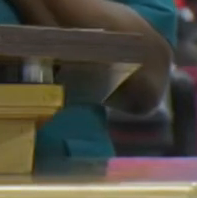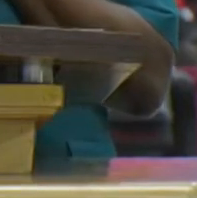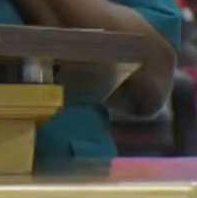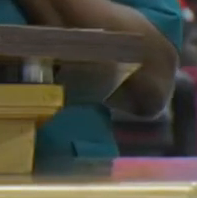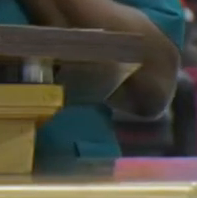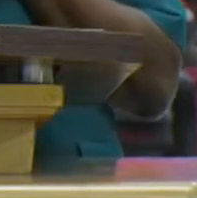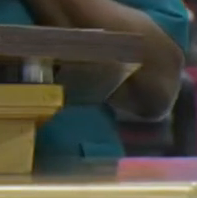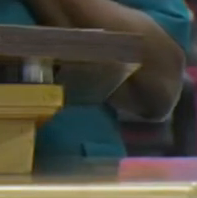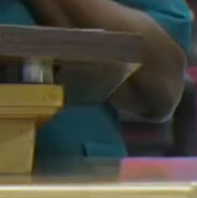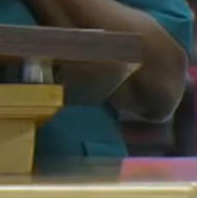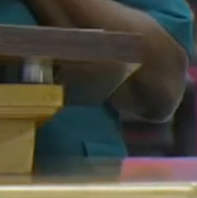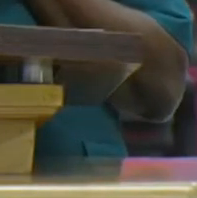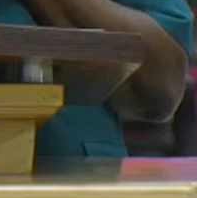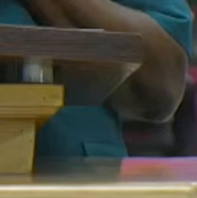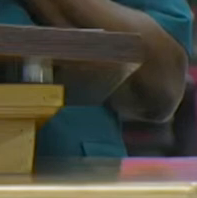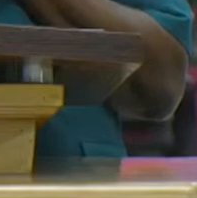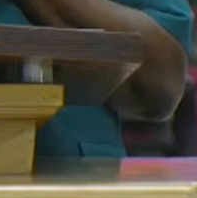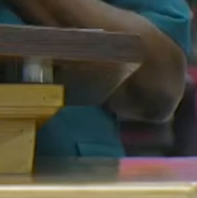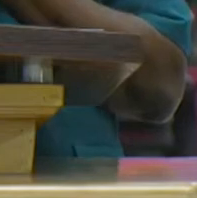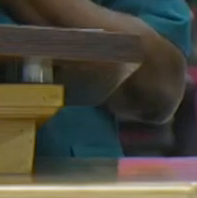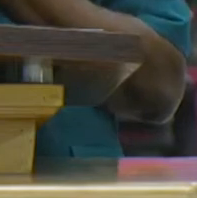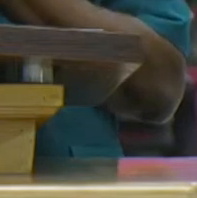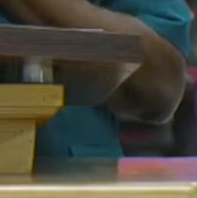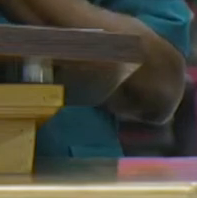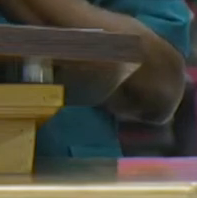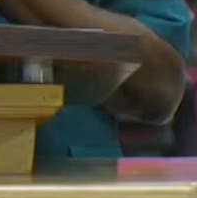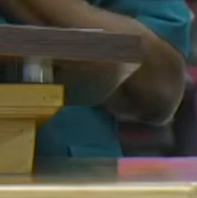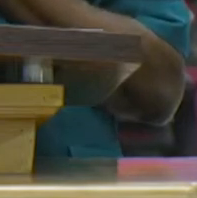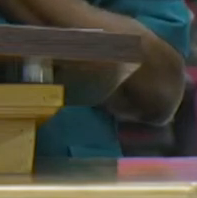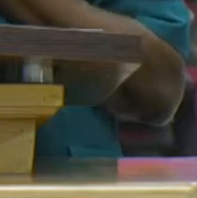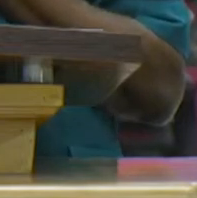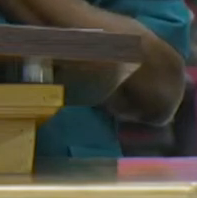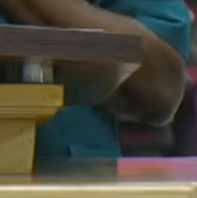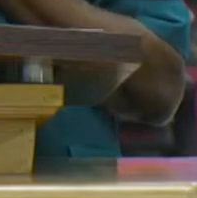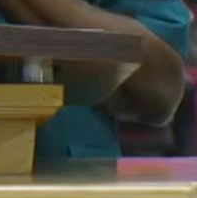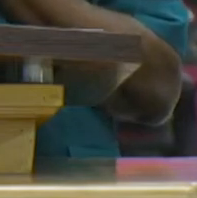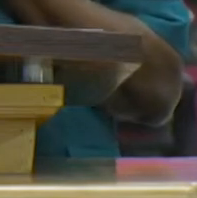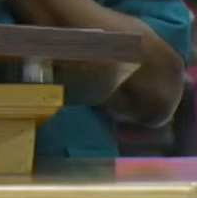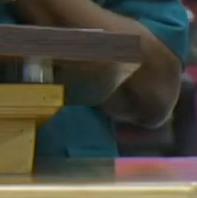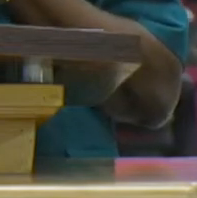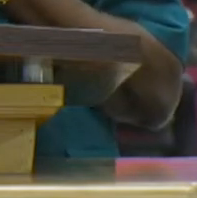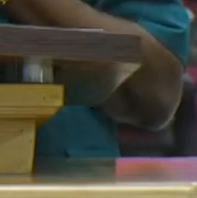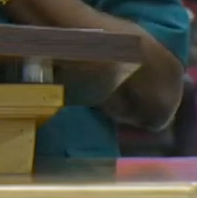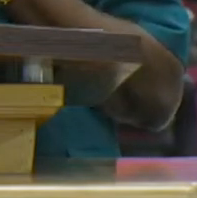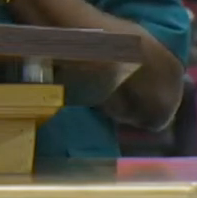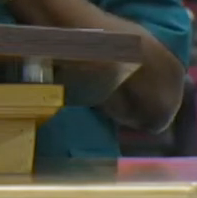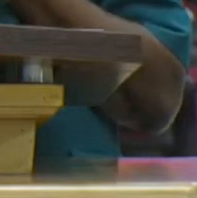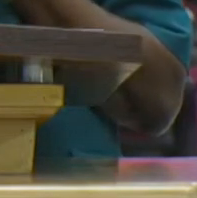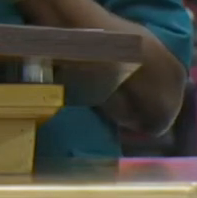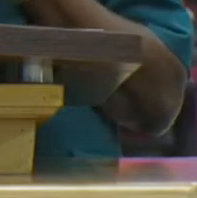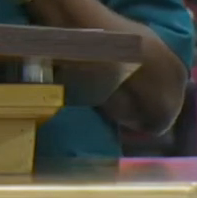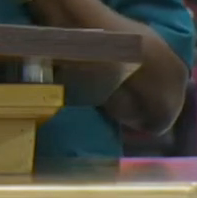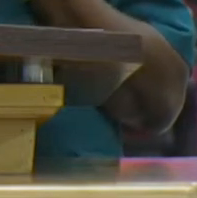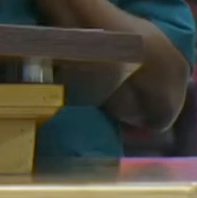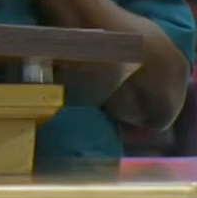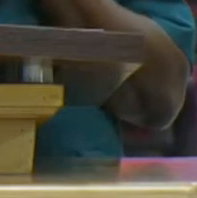Tell him. I say, Father, from now on, I